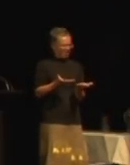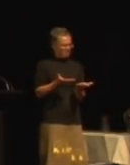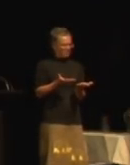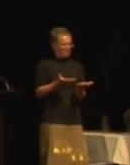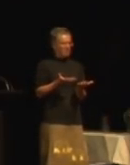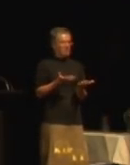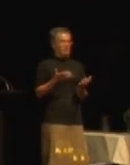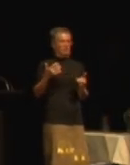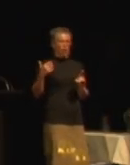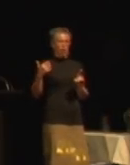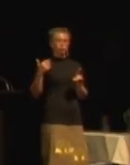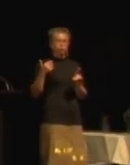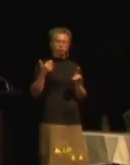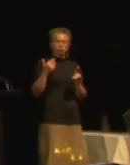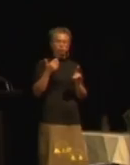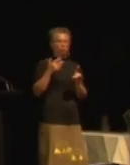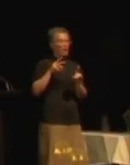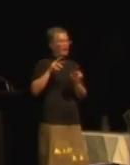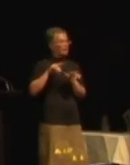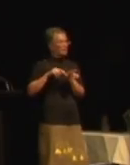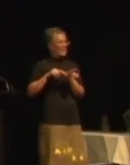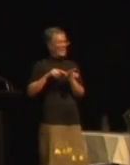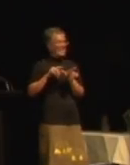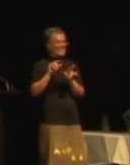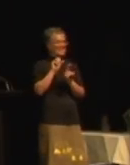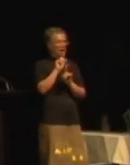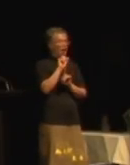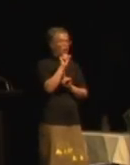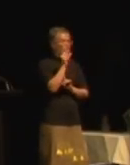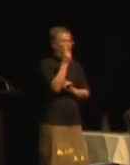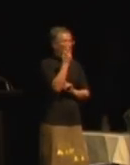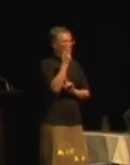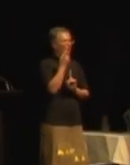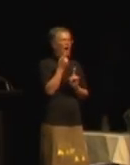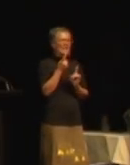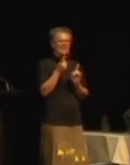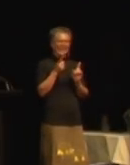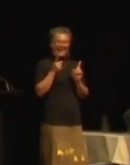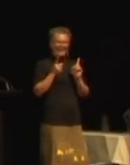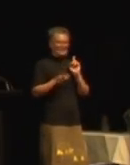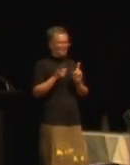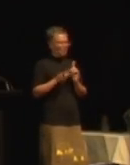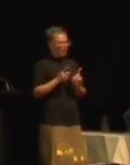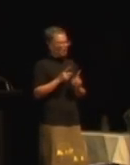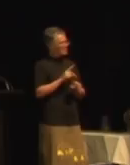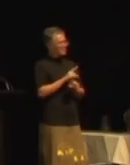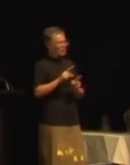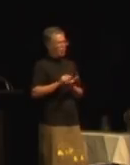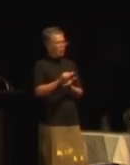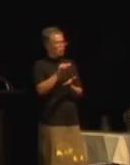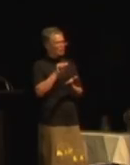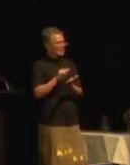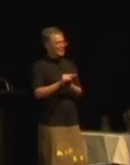And over the last couple of years, I've come to realize that this isn't an absolute, and there's times where it's not appropriate or not ethical